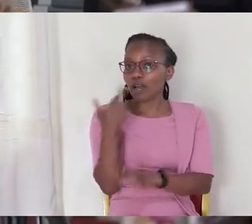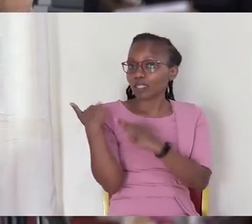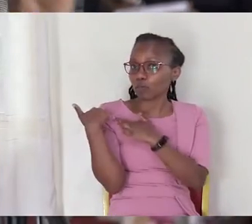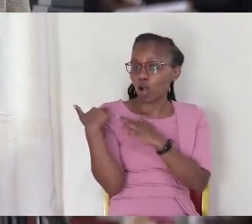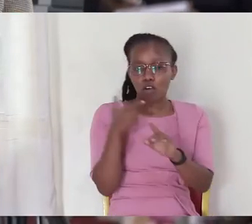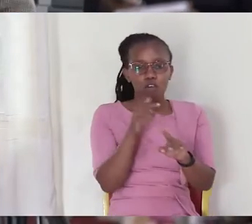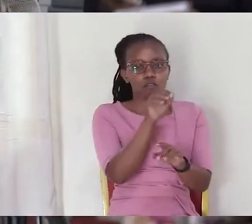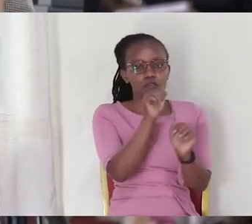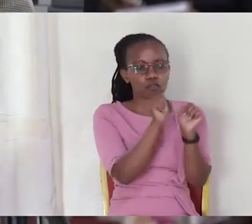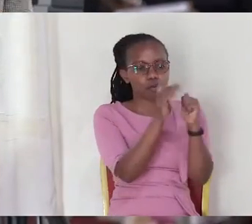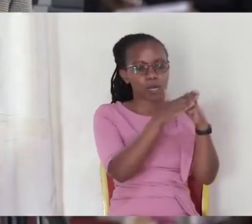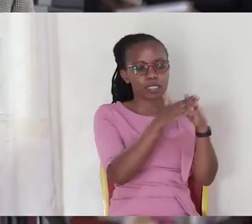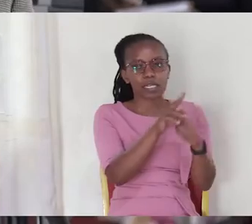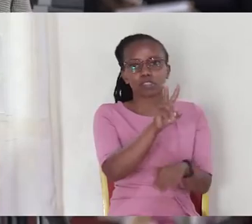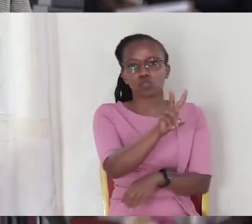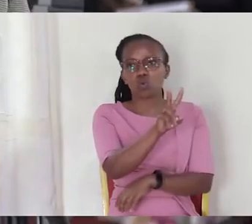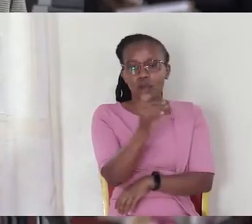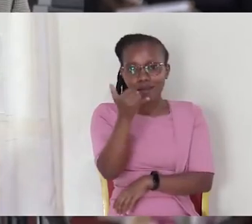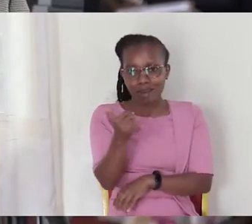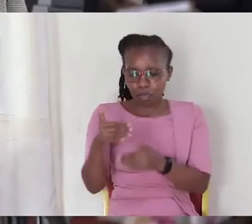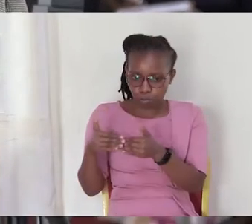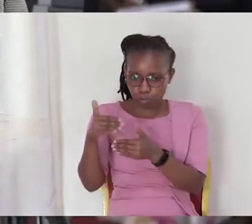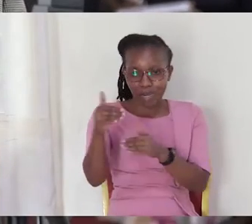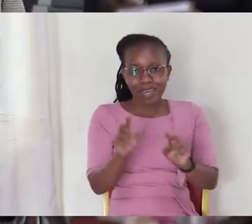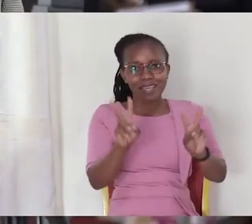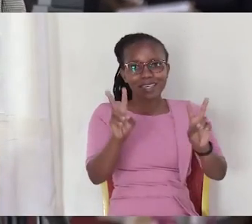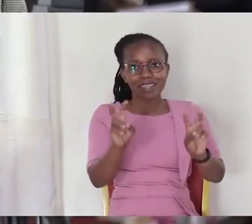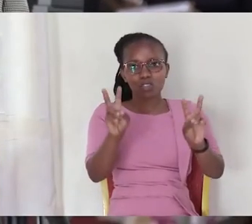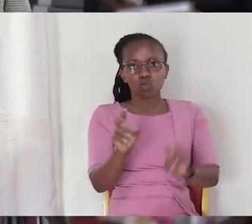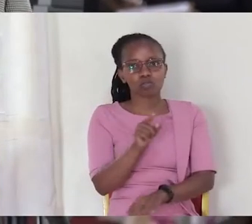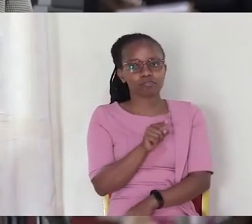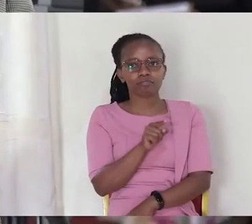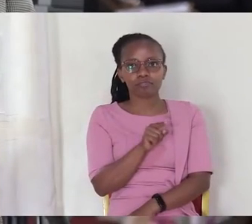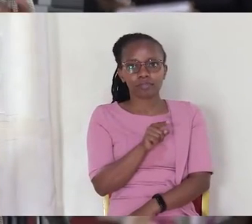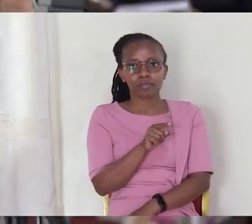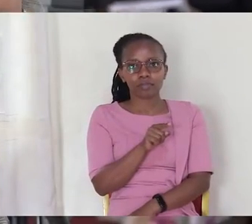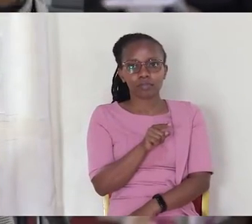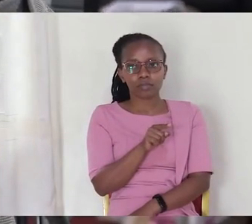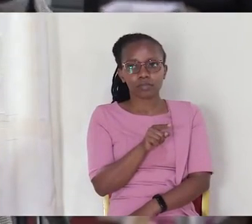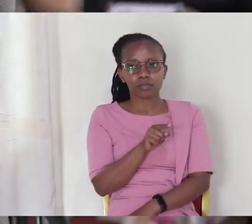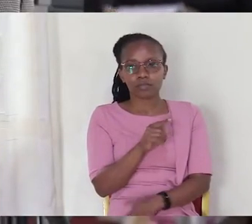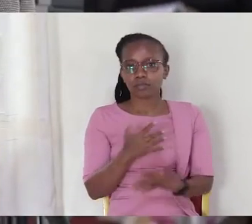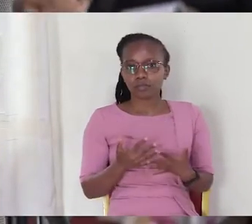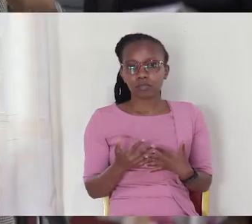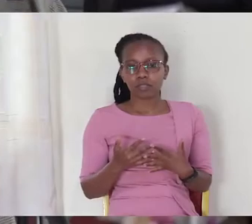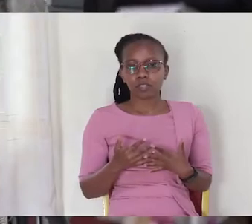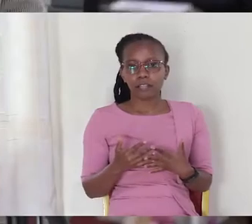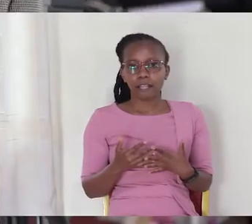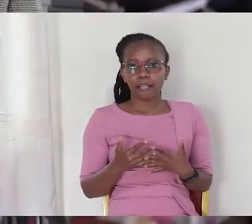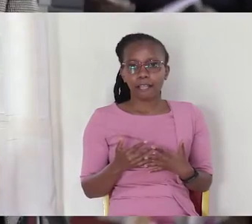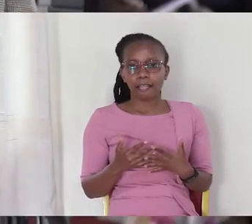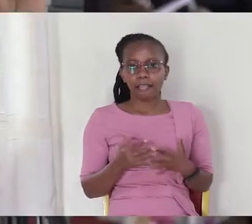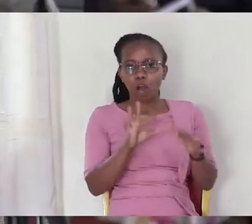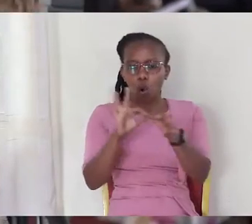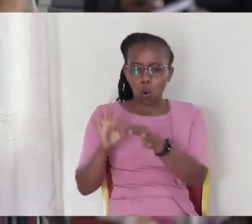1992 is part of what we need to deal with. These issues are not just matters for integration and